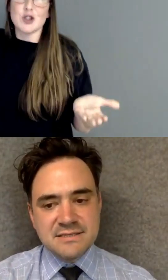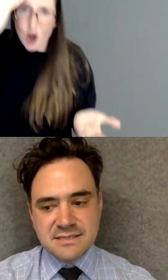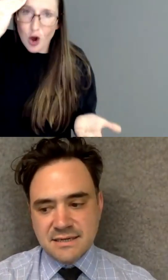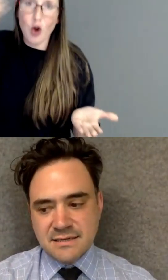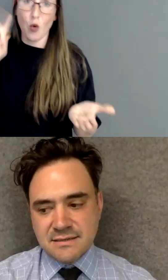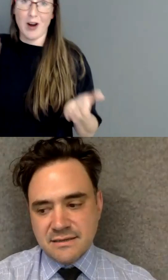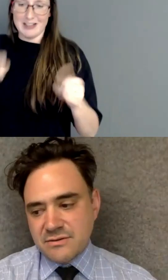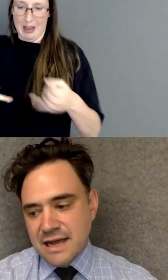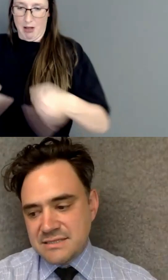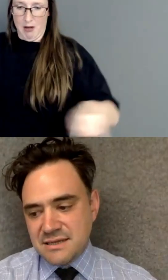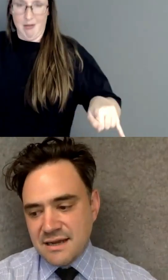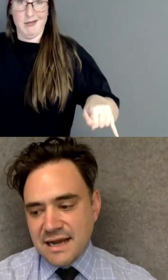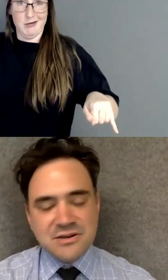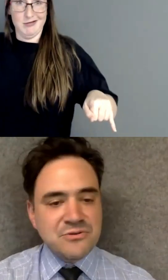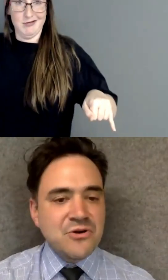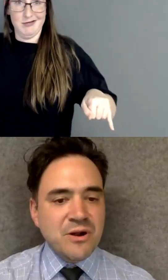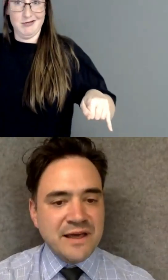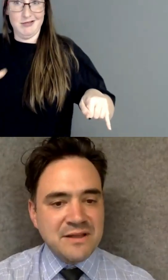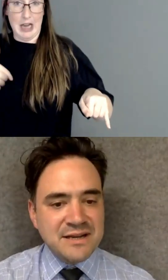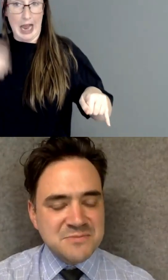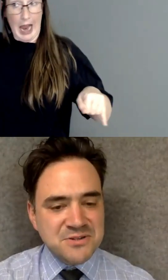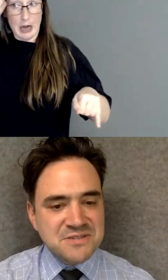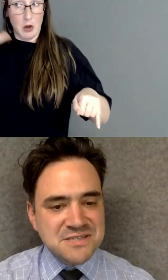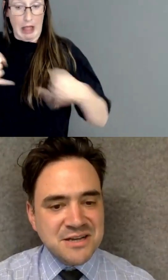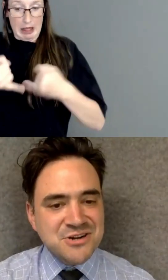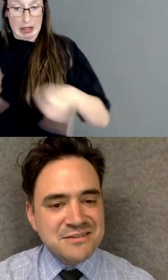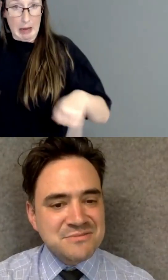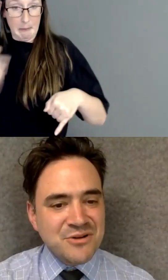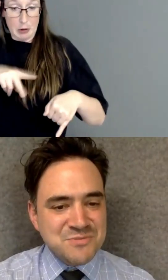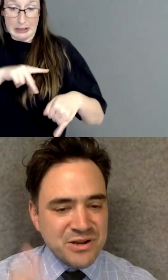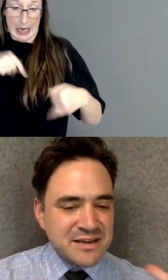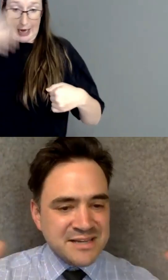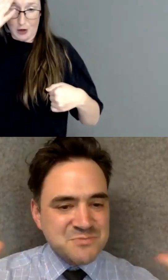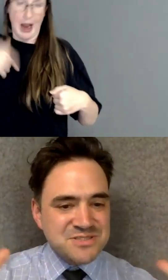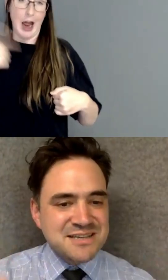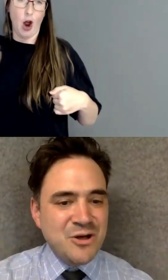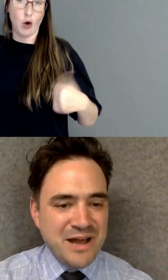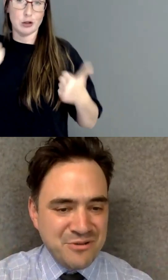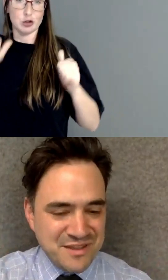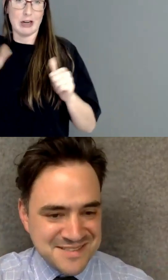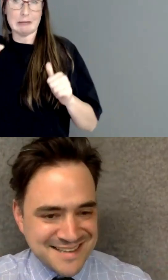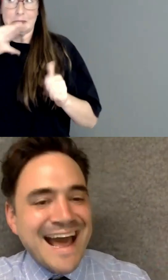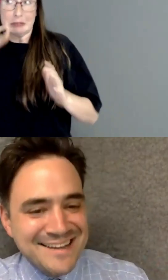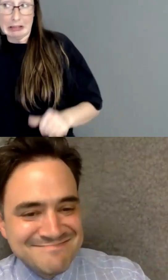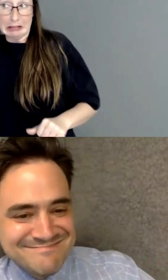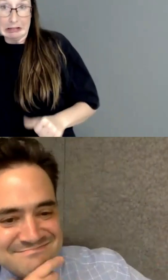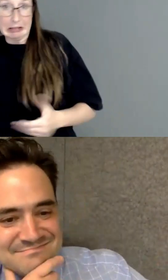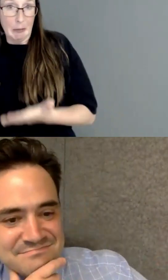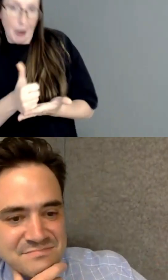line is. You know, I don't know where that line is personally, so I try to always bring in experts to help out with things like